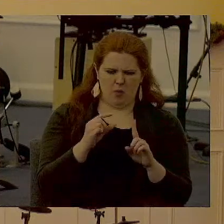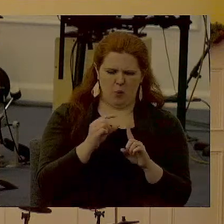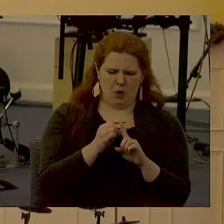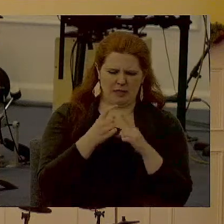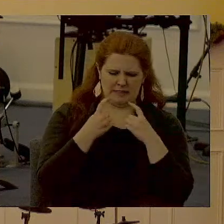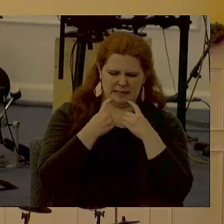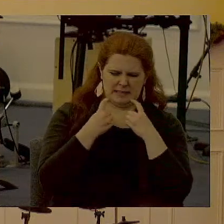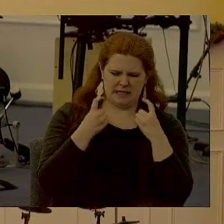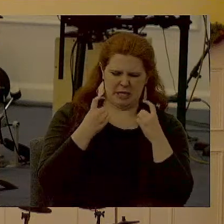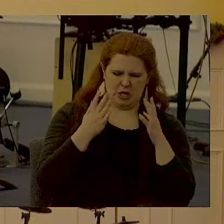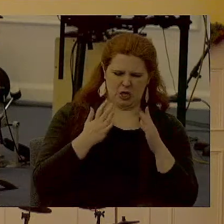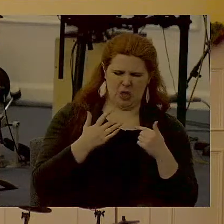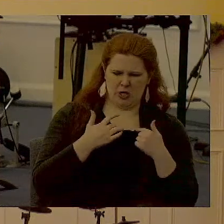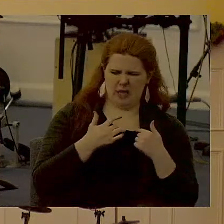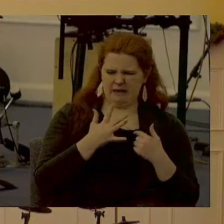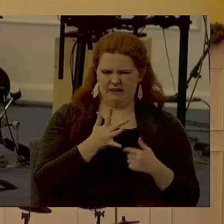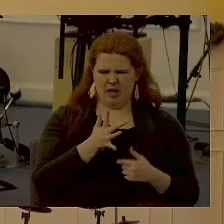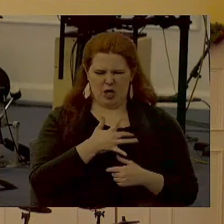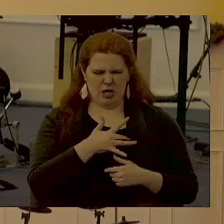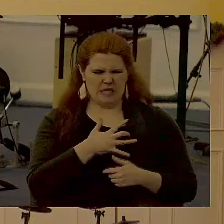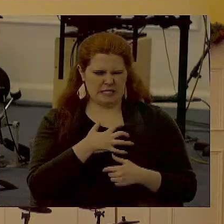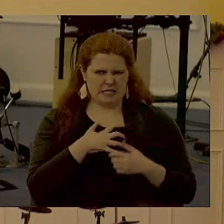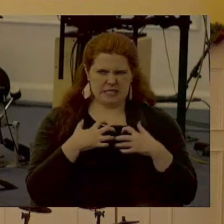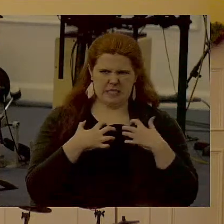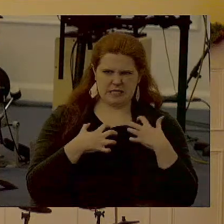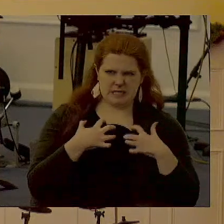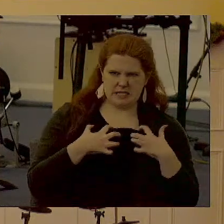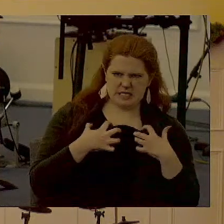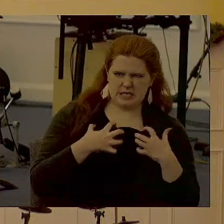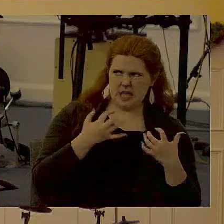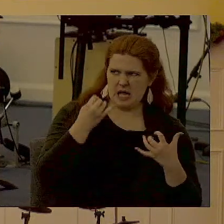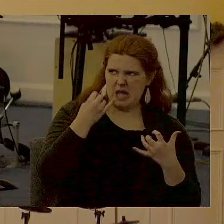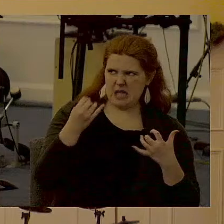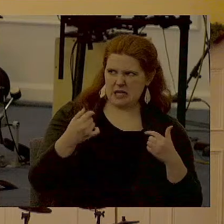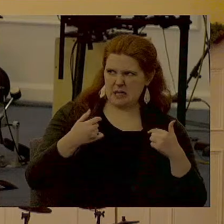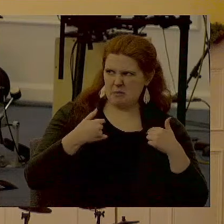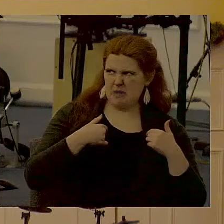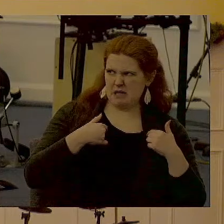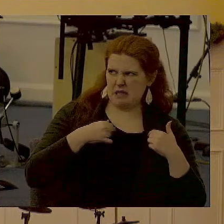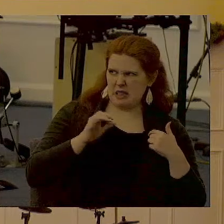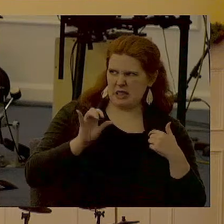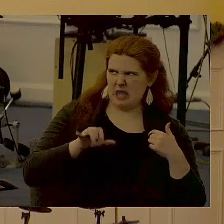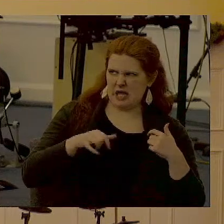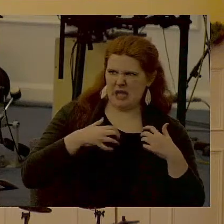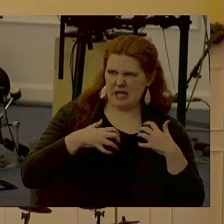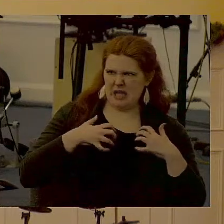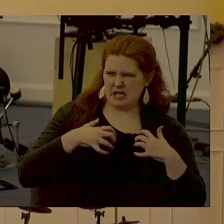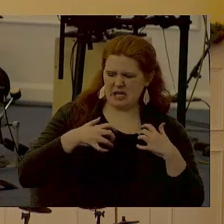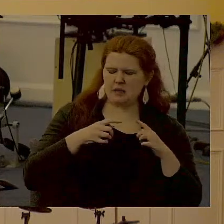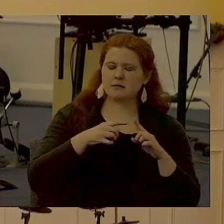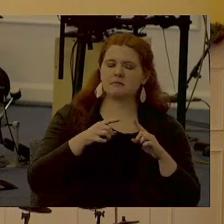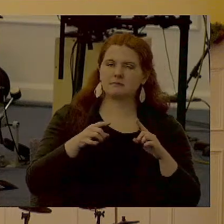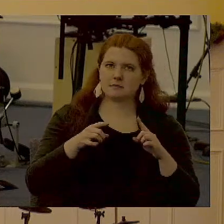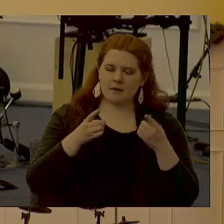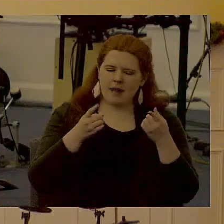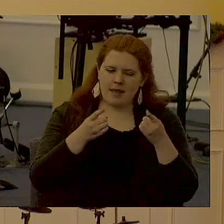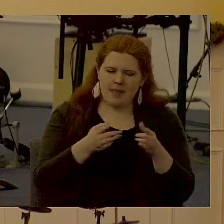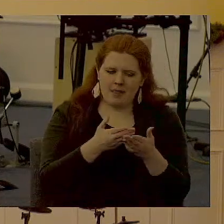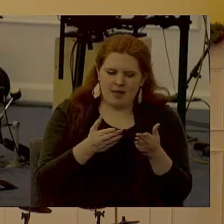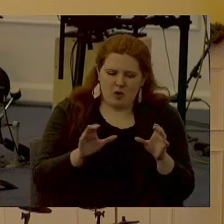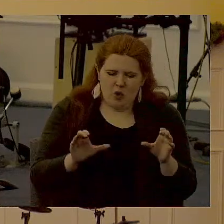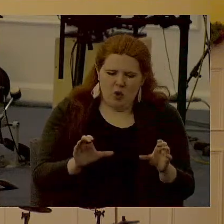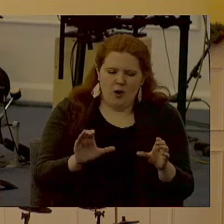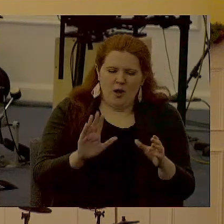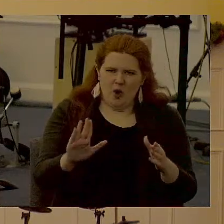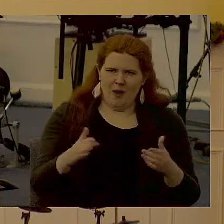but it just kind of hits you in the heart in the wrong way, and you hate the idea that that's you, but you honestly, if you looked at the things that you're doing